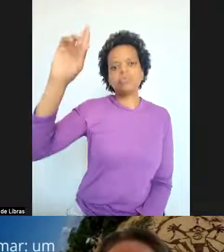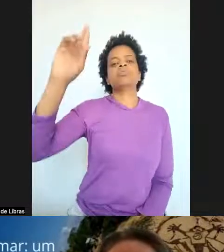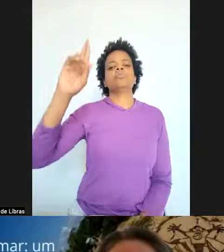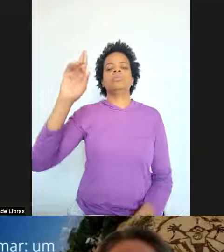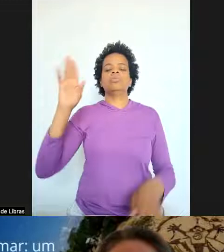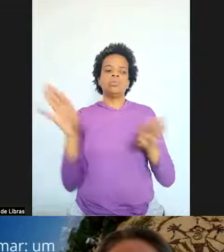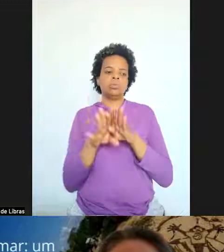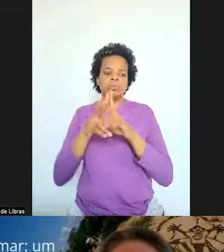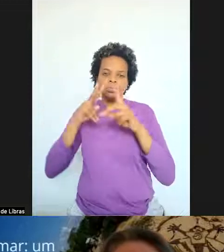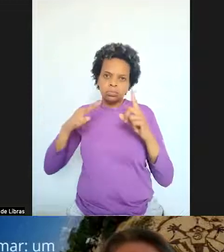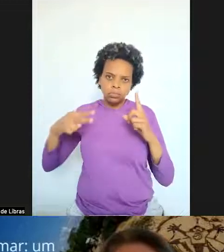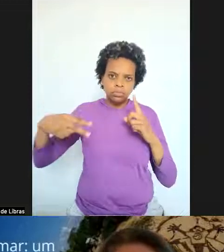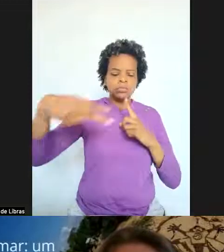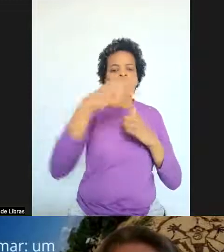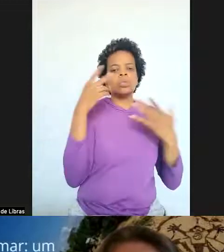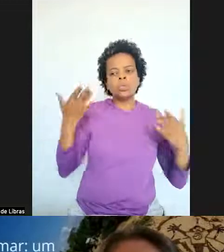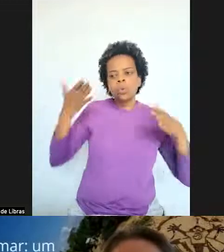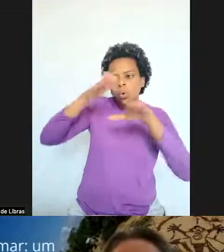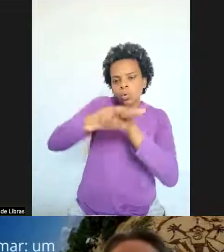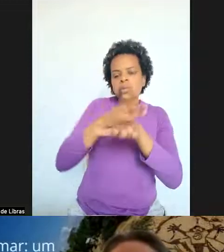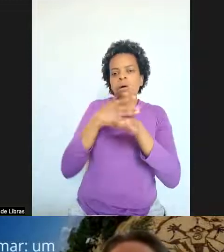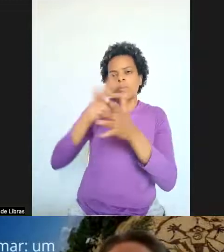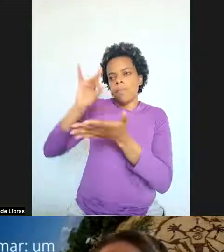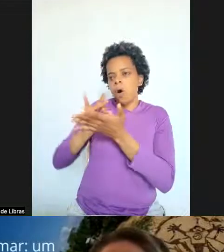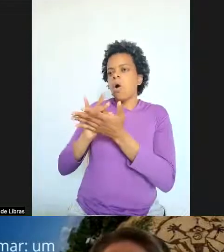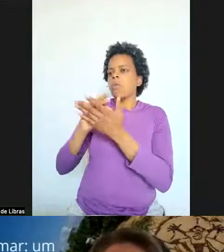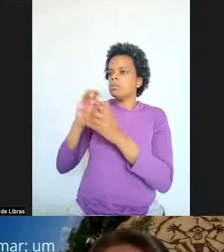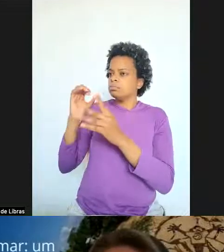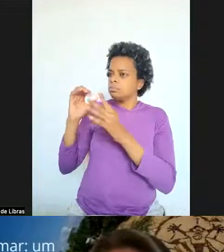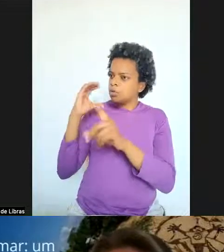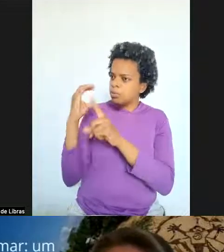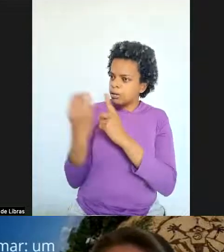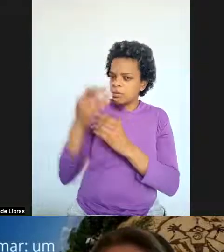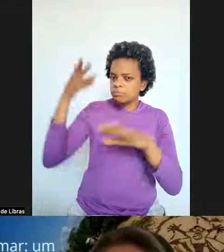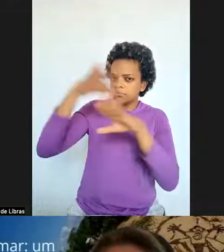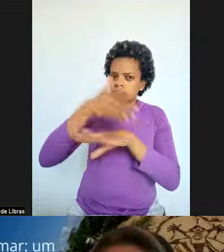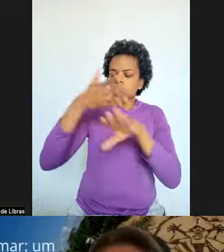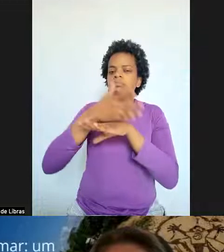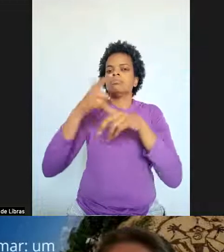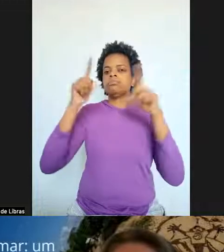empowerment aspects of it, the inclusion of the local community